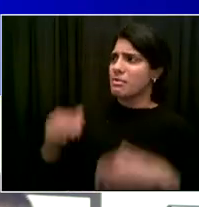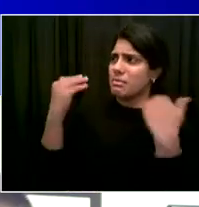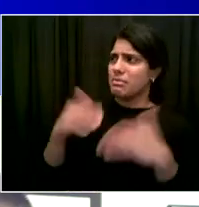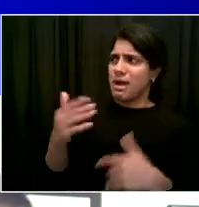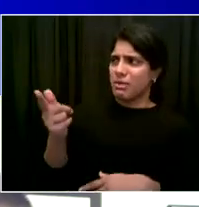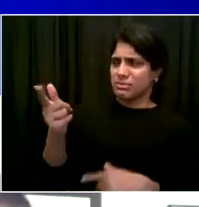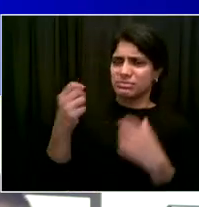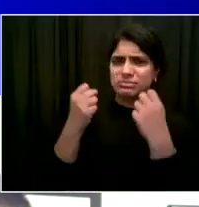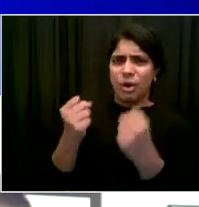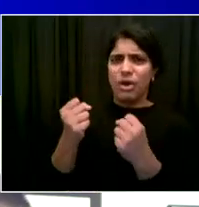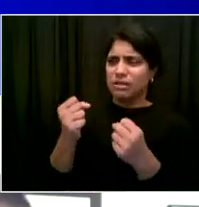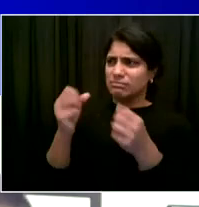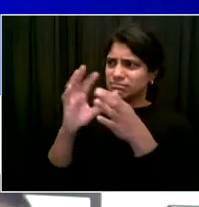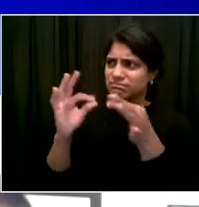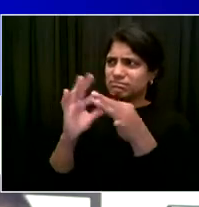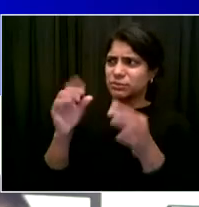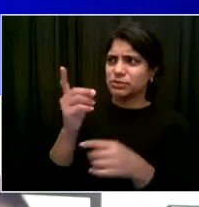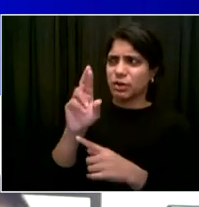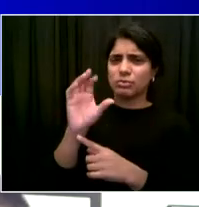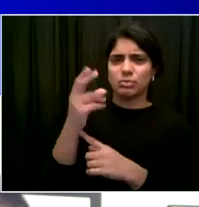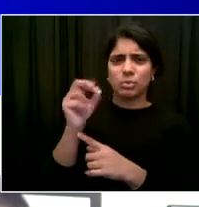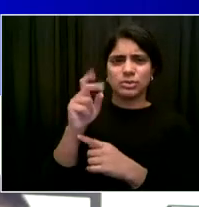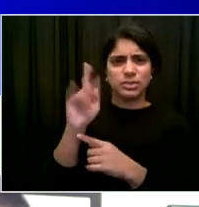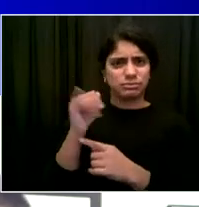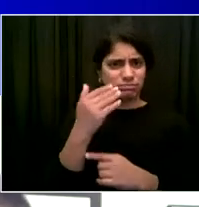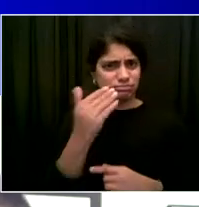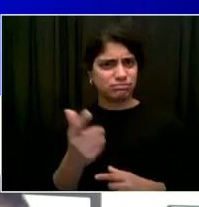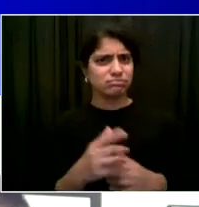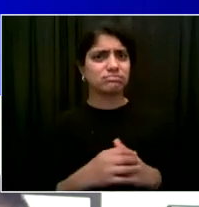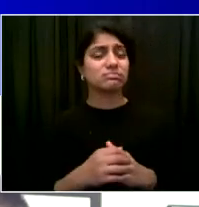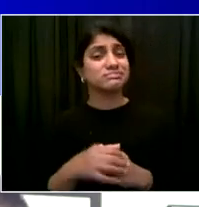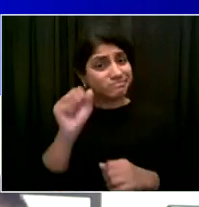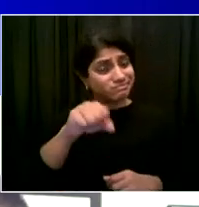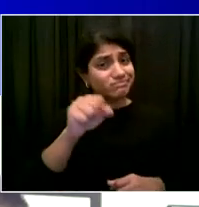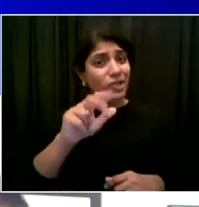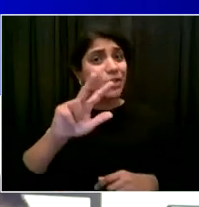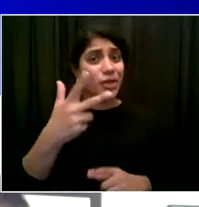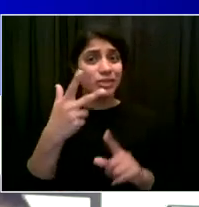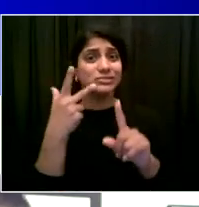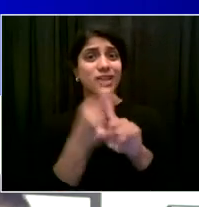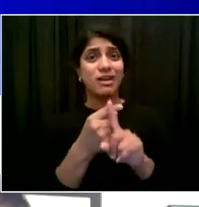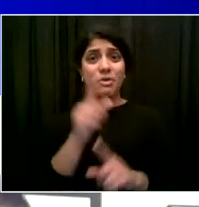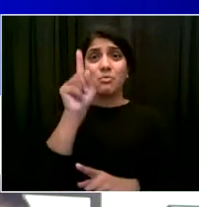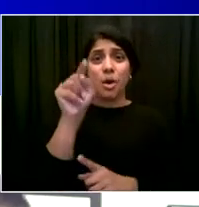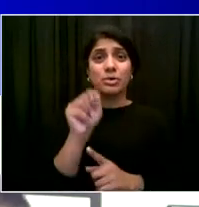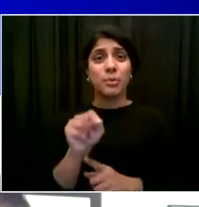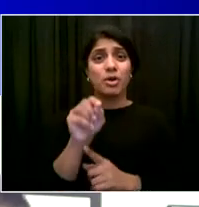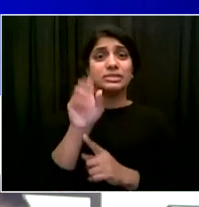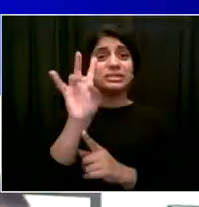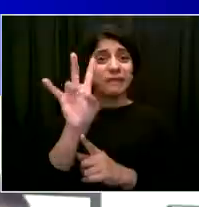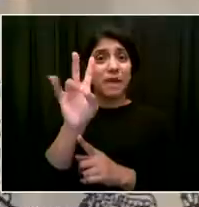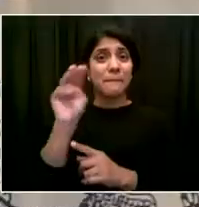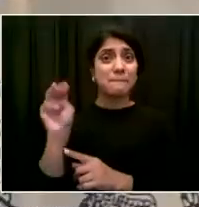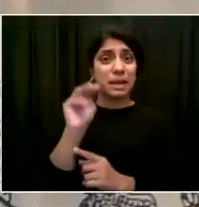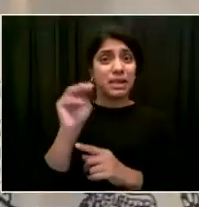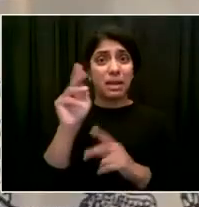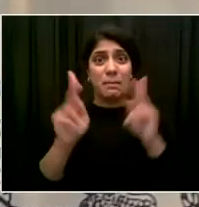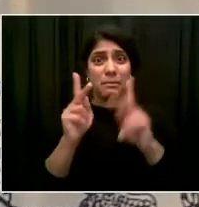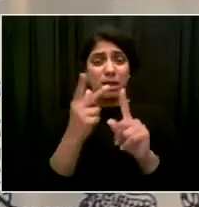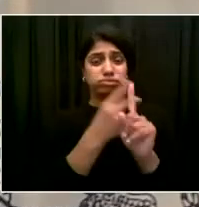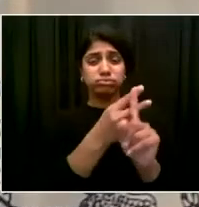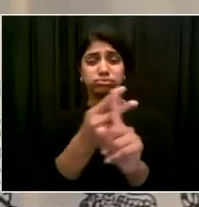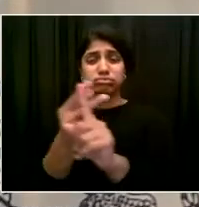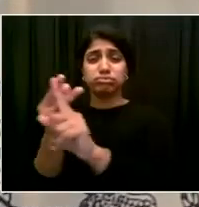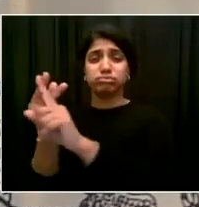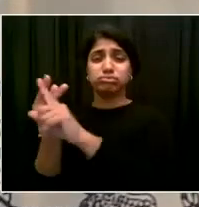help everyone to stay safe, but there's a lot more New Yorkers who can get that booster, and starting today, you get that $100 incentive with it. A